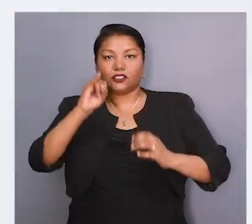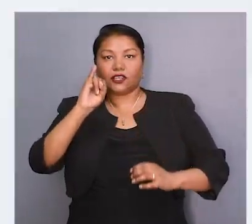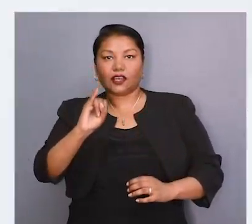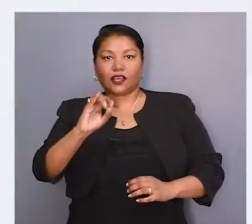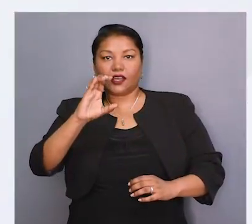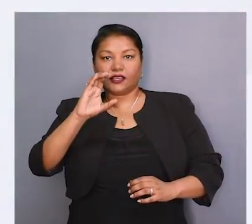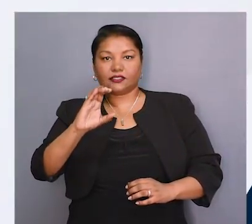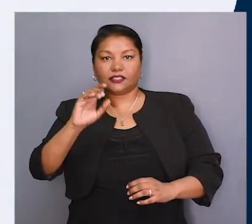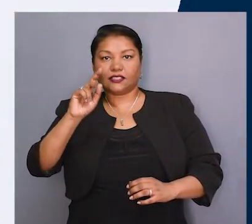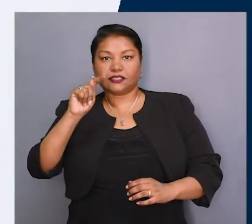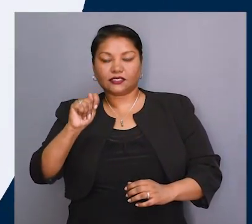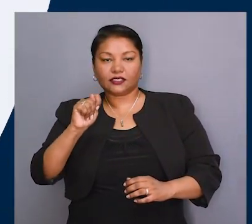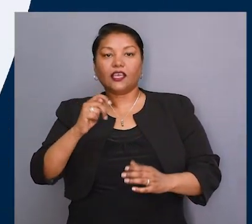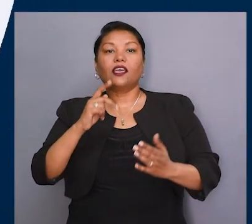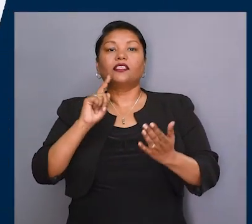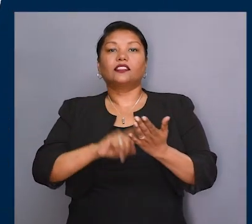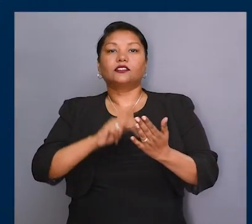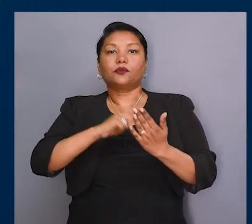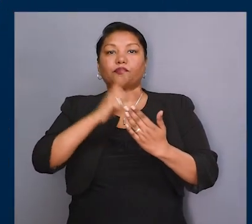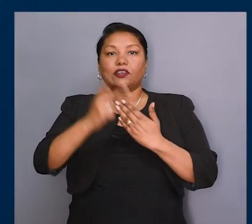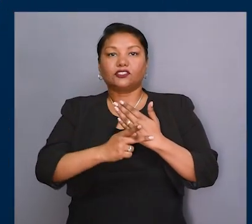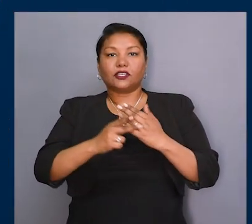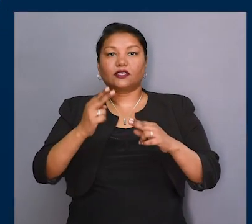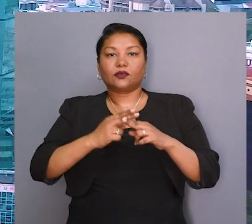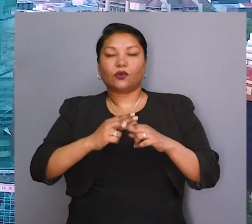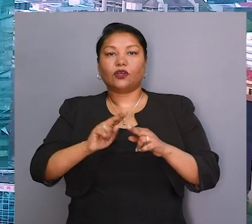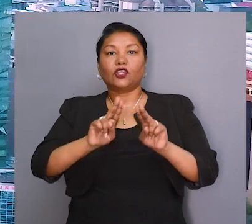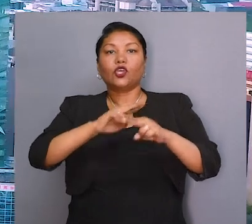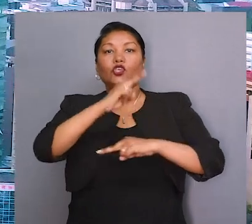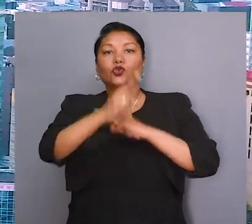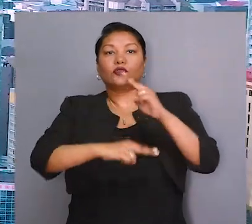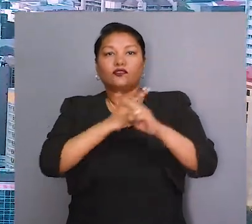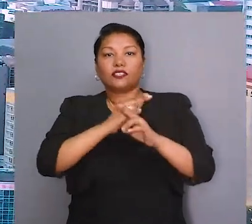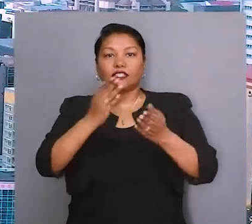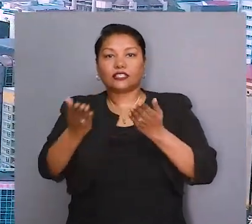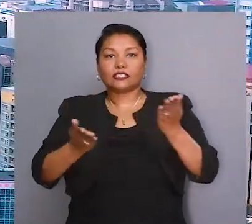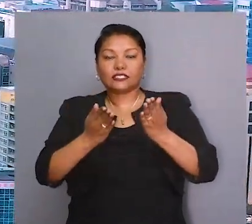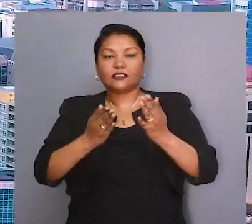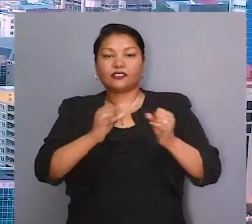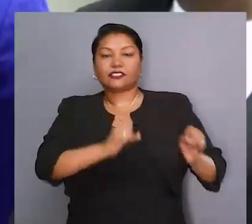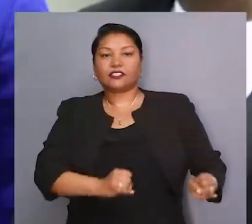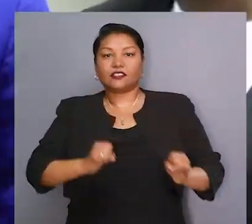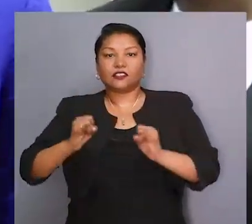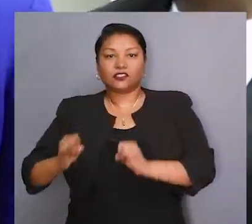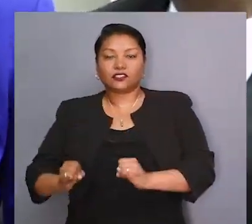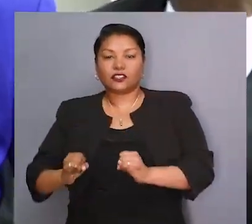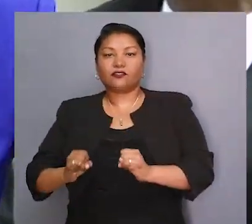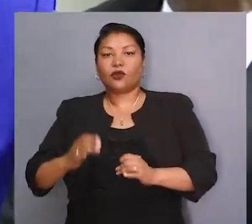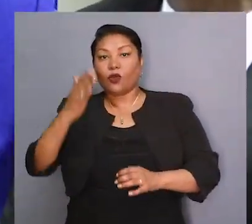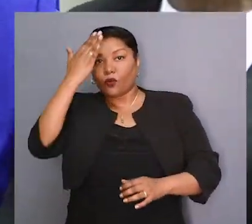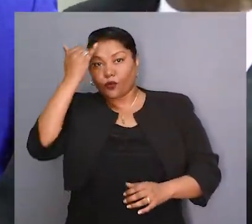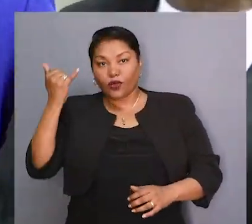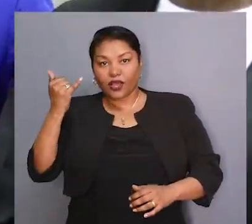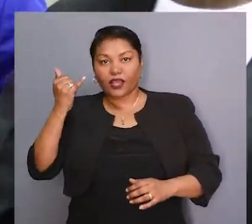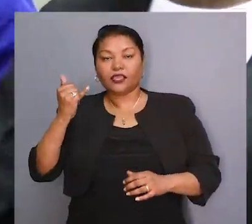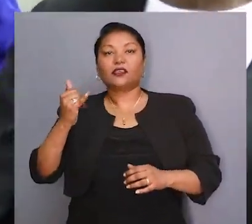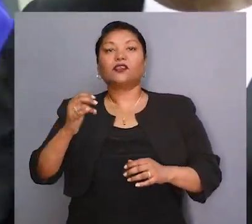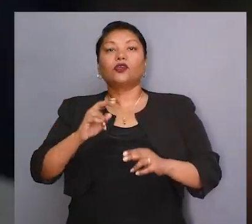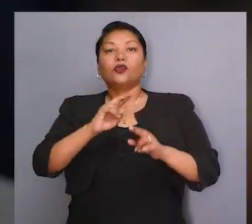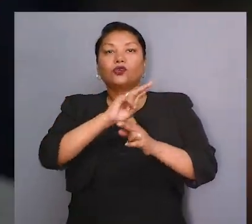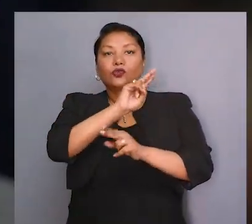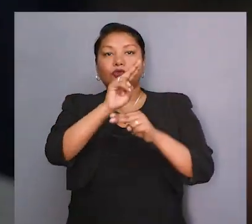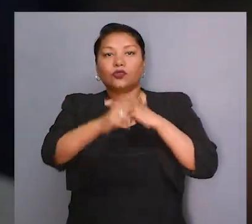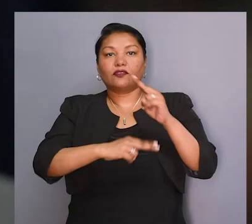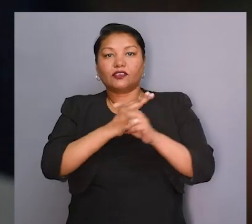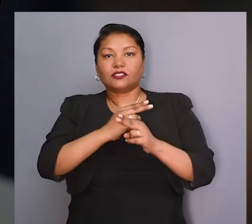ICTs. This is a universal service initiative. Universal service is a goal of making basic telecommunication services